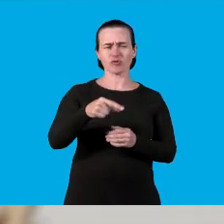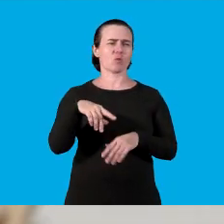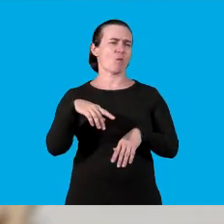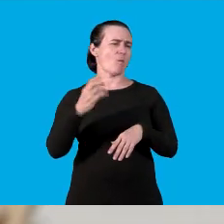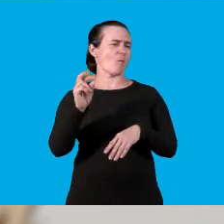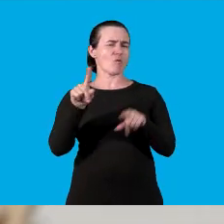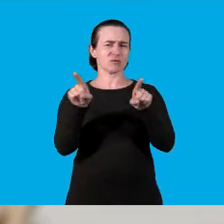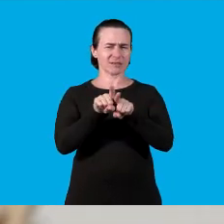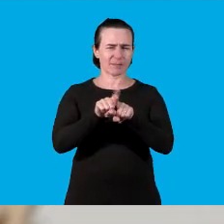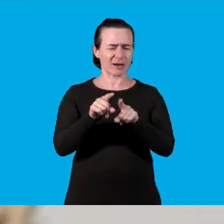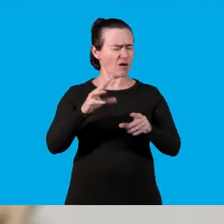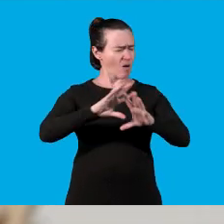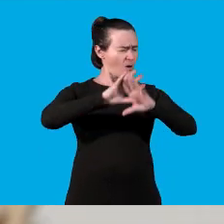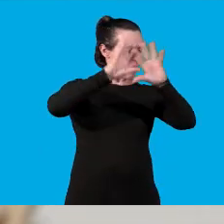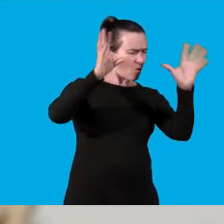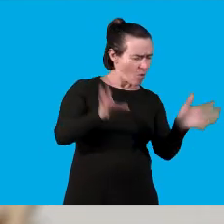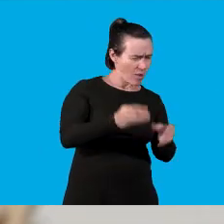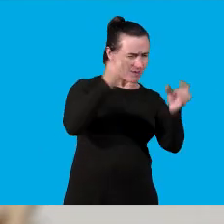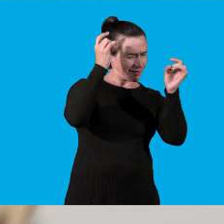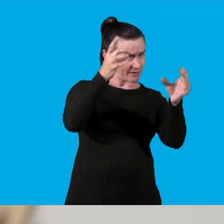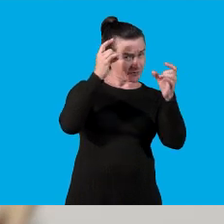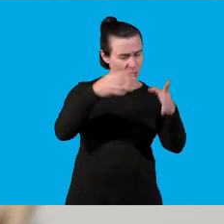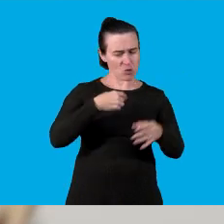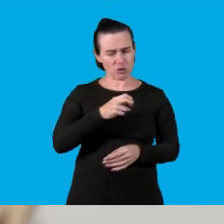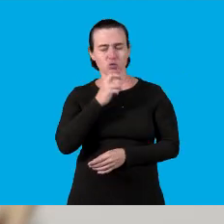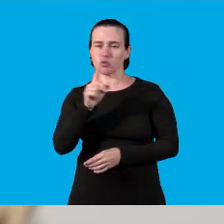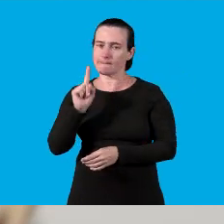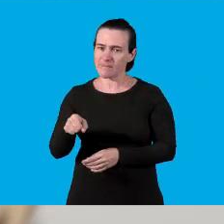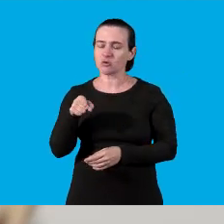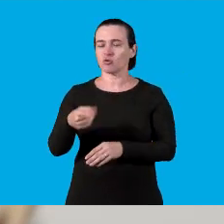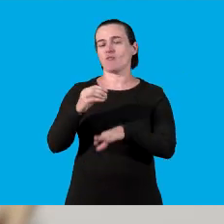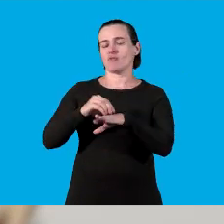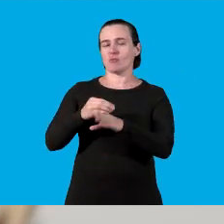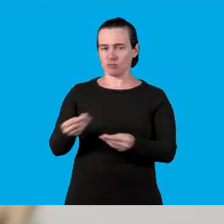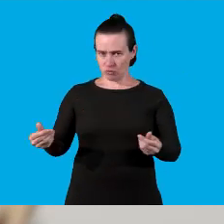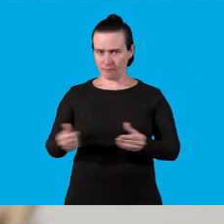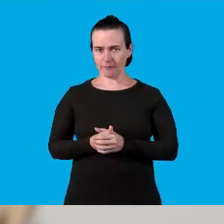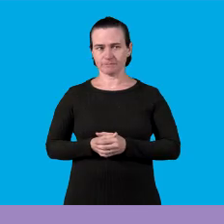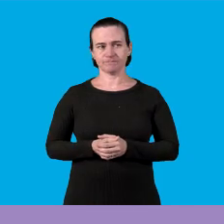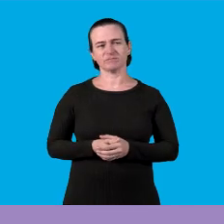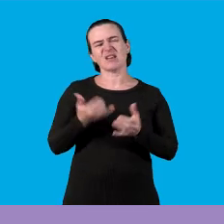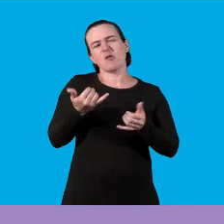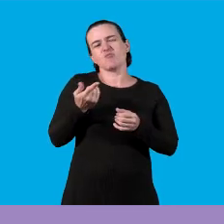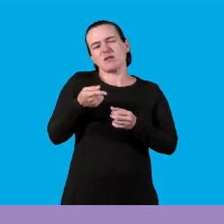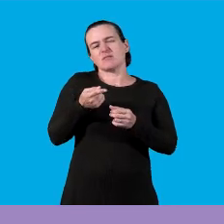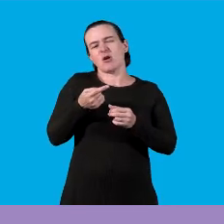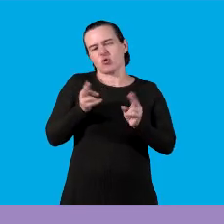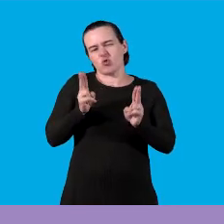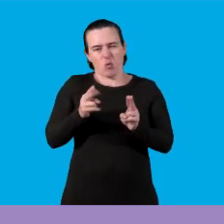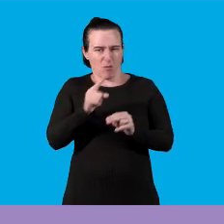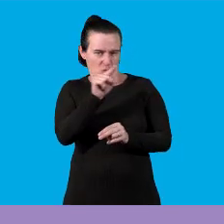we join the information that we have to solve a problem in a question. Here's a typical question